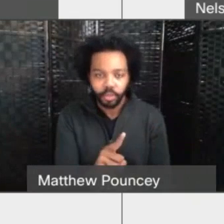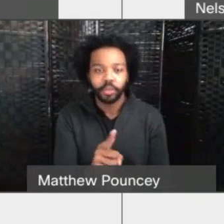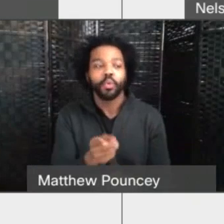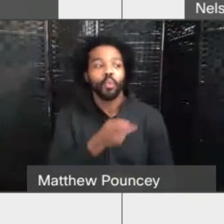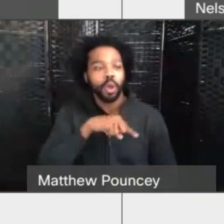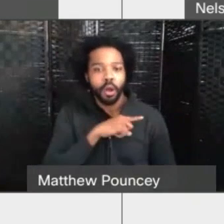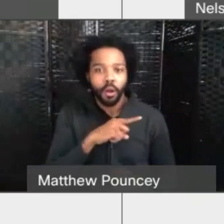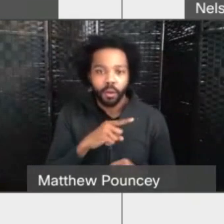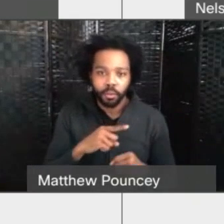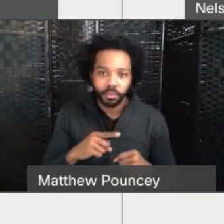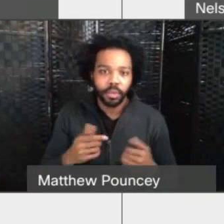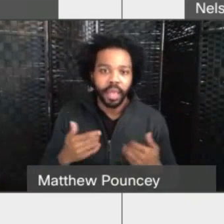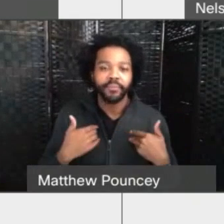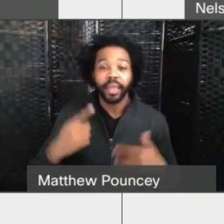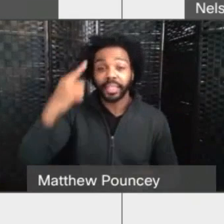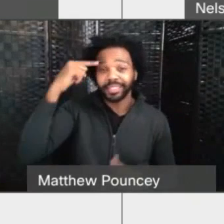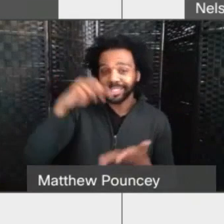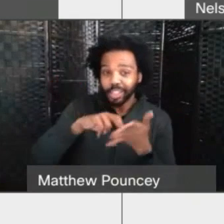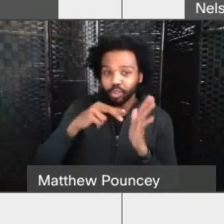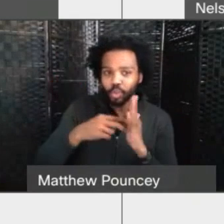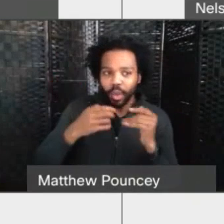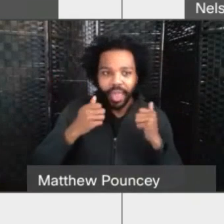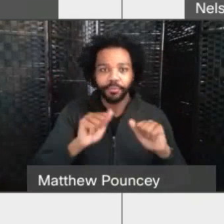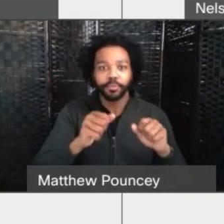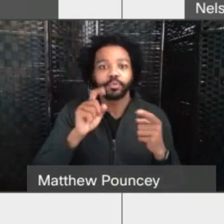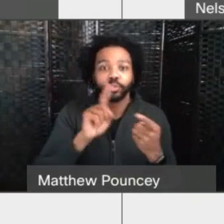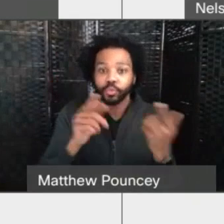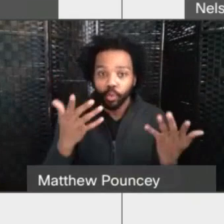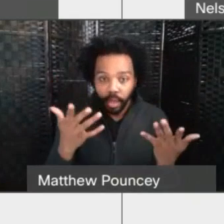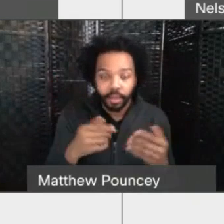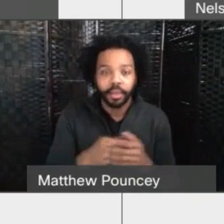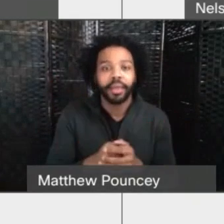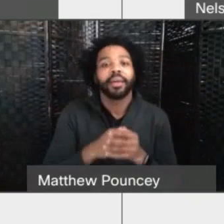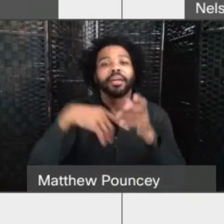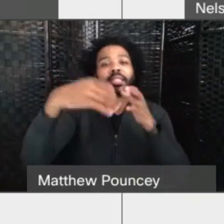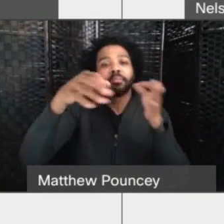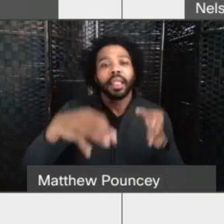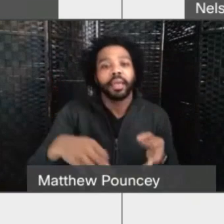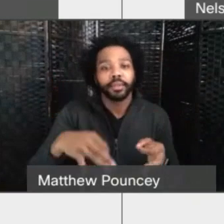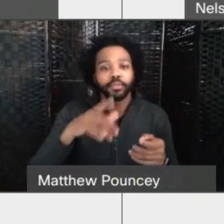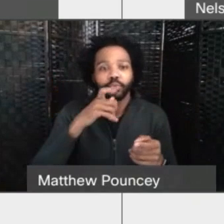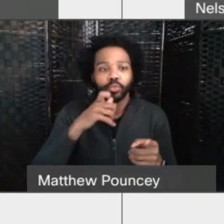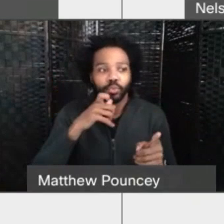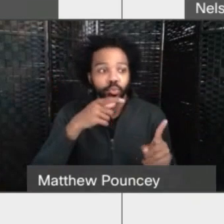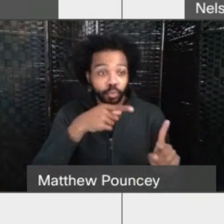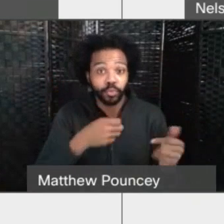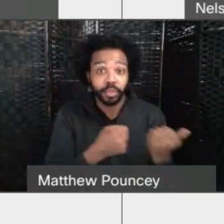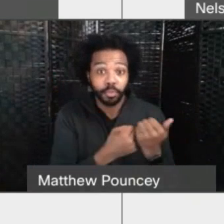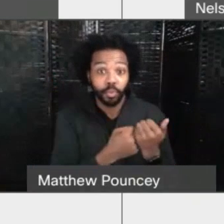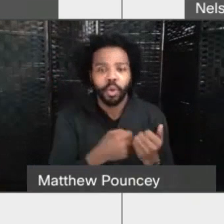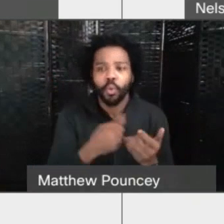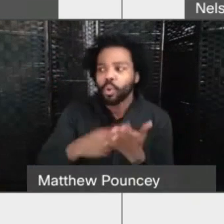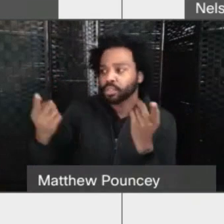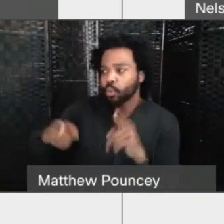very intentional effort to explain to those that we support about the goings on, within the